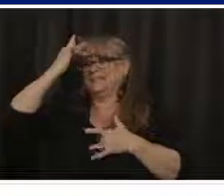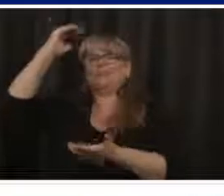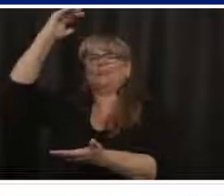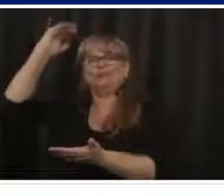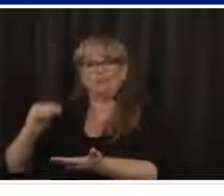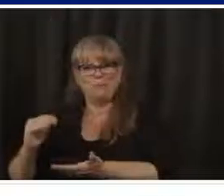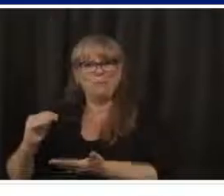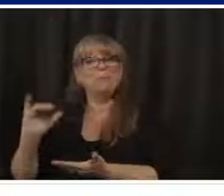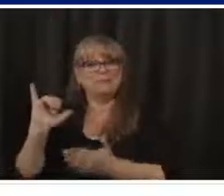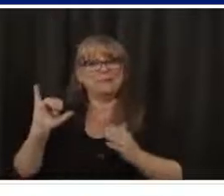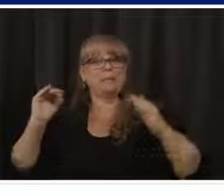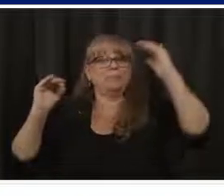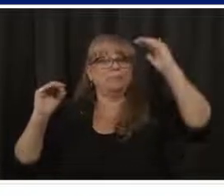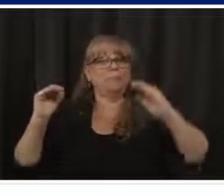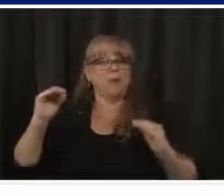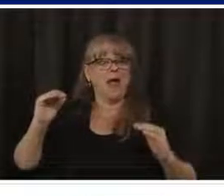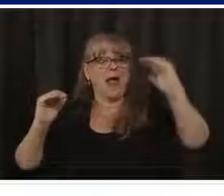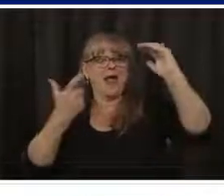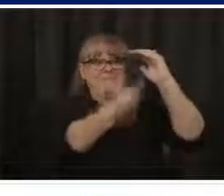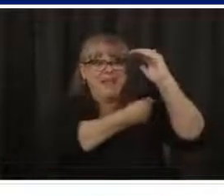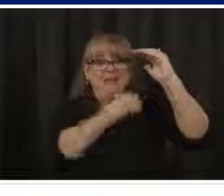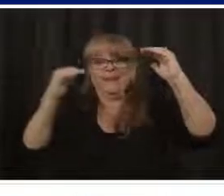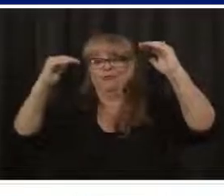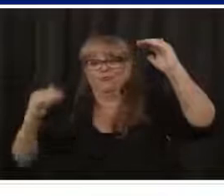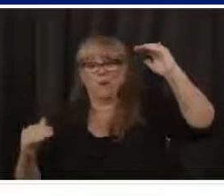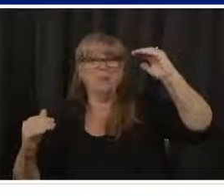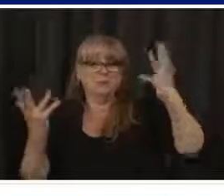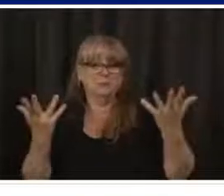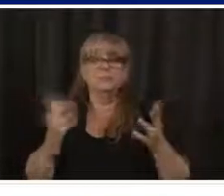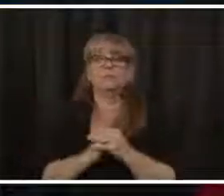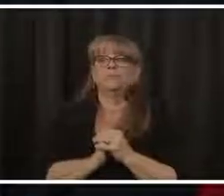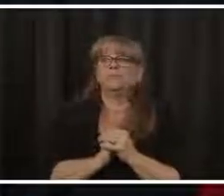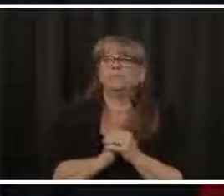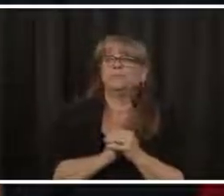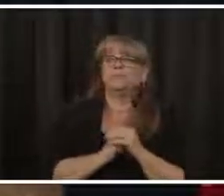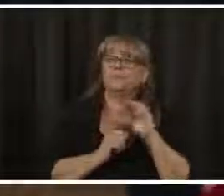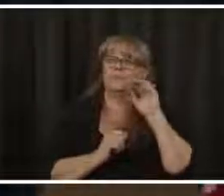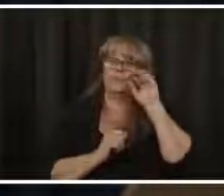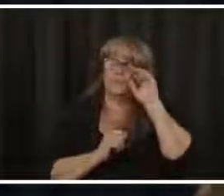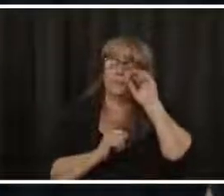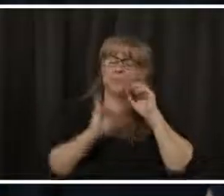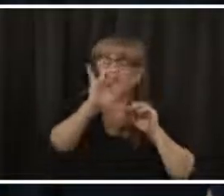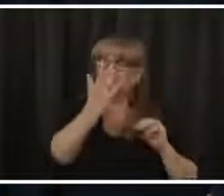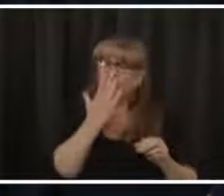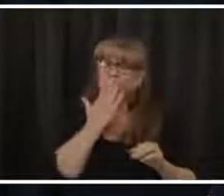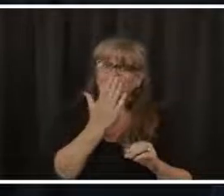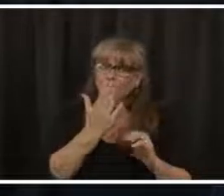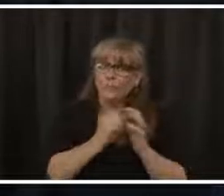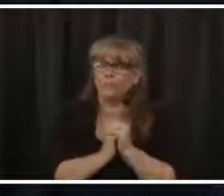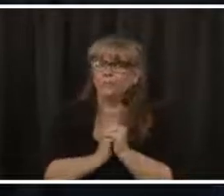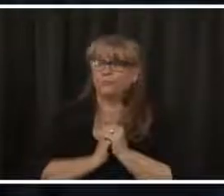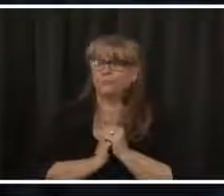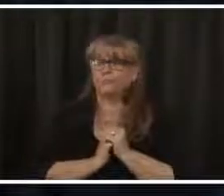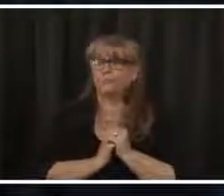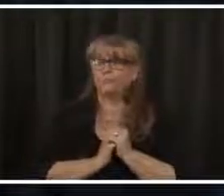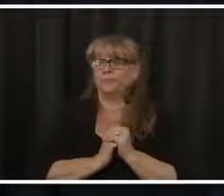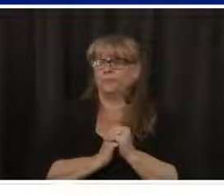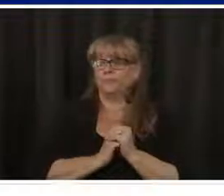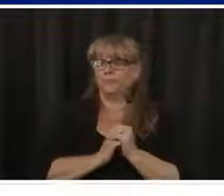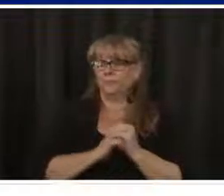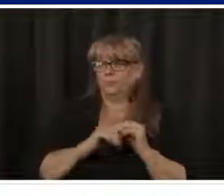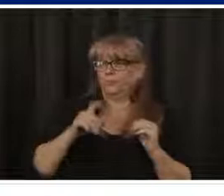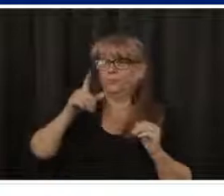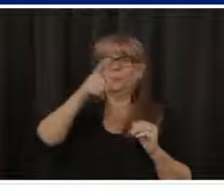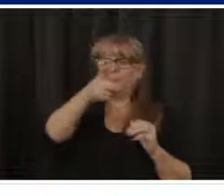100,000. Thank you. So just keeping this slide up, you can just see the difference.